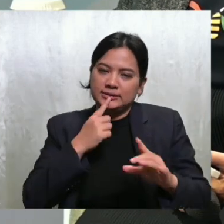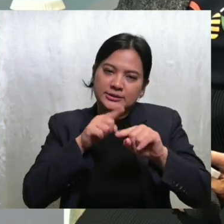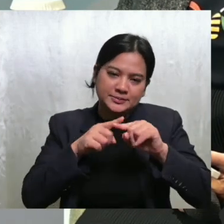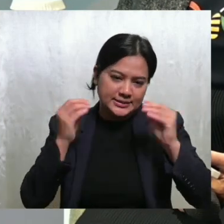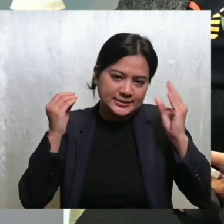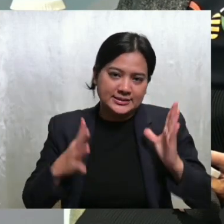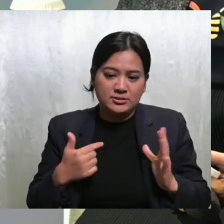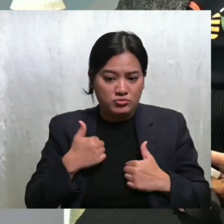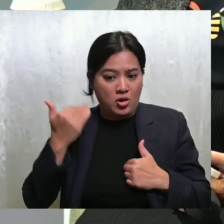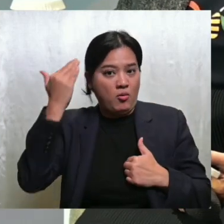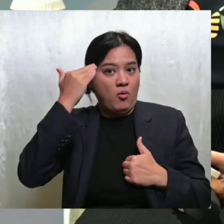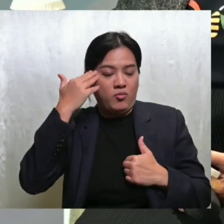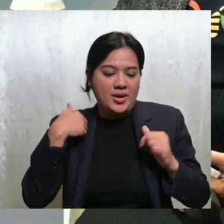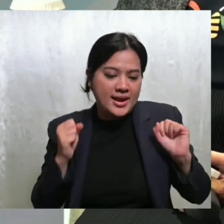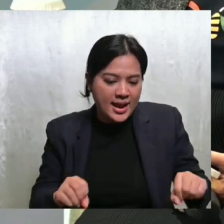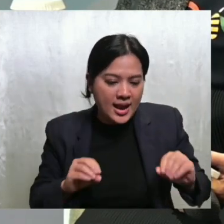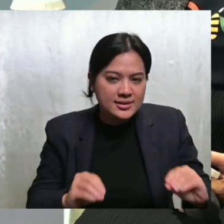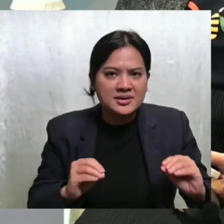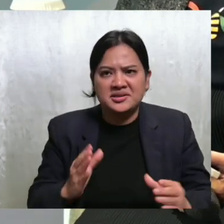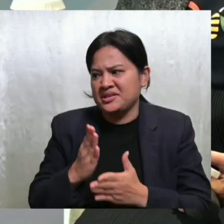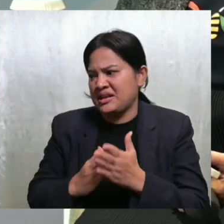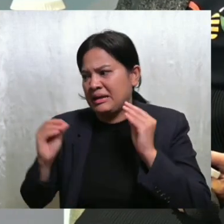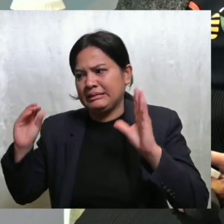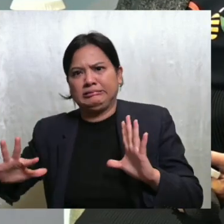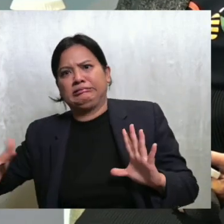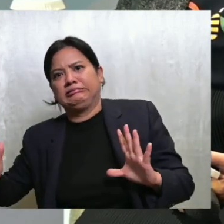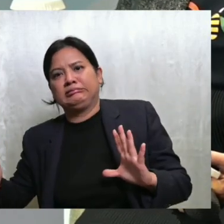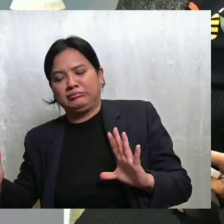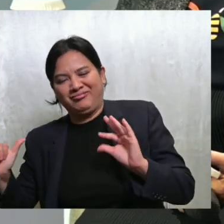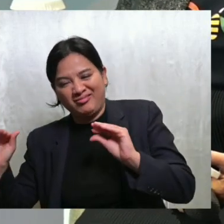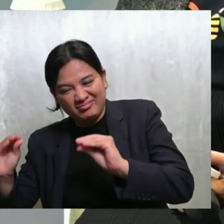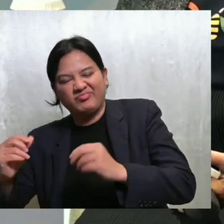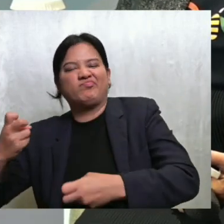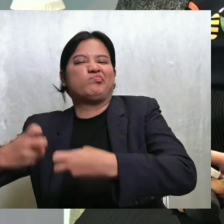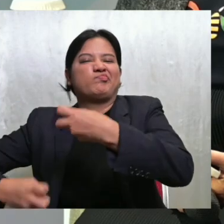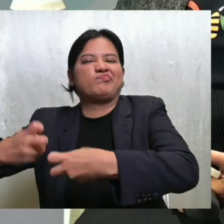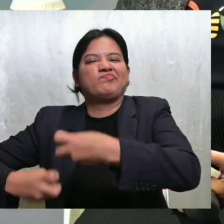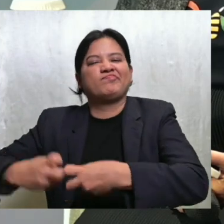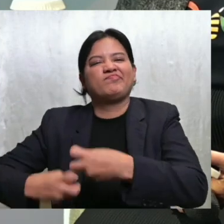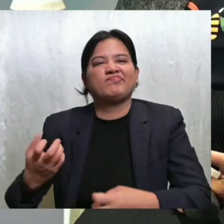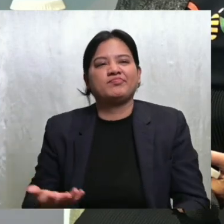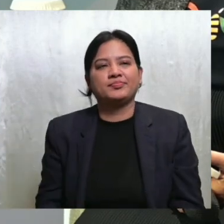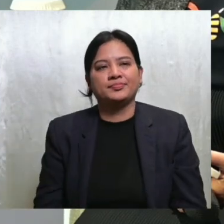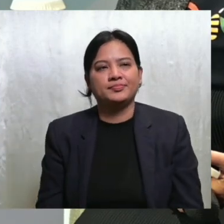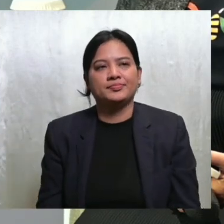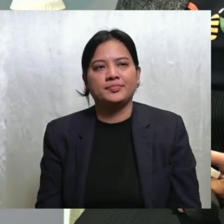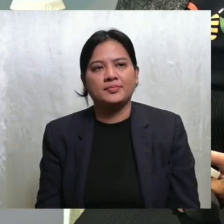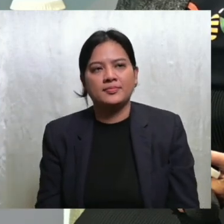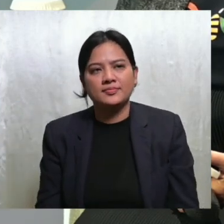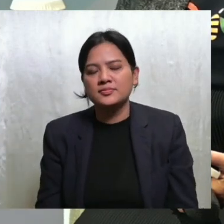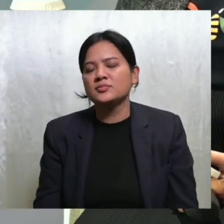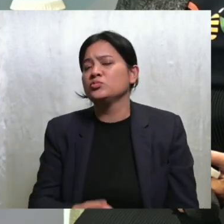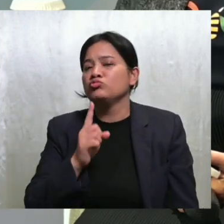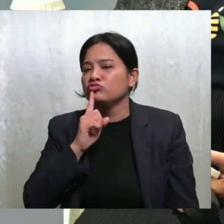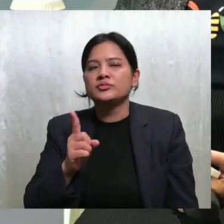bring in that change. So it's a behavioral change. It's not that much easy